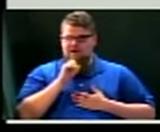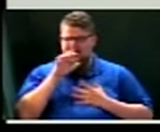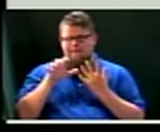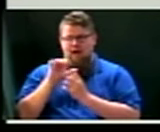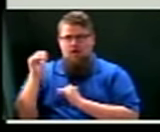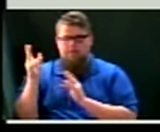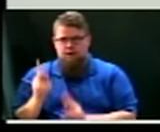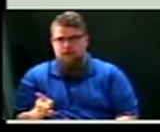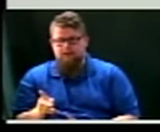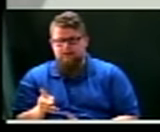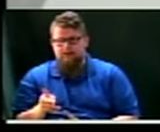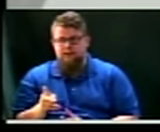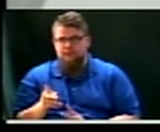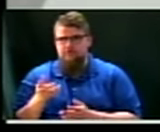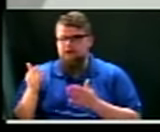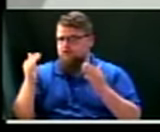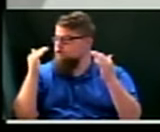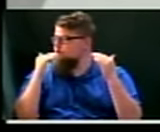go to the evidence now.